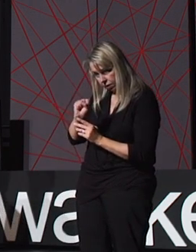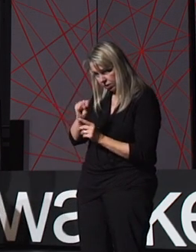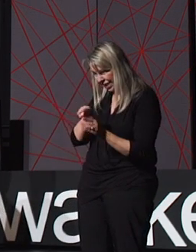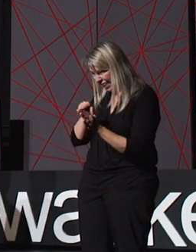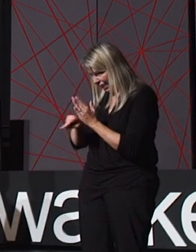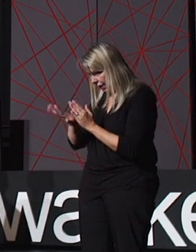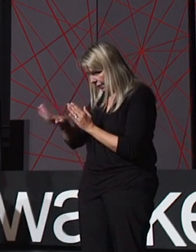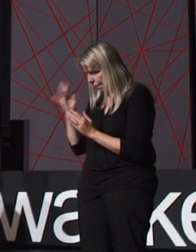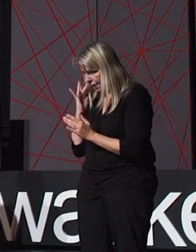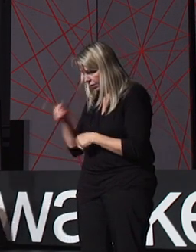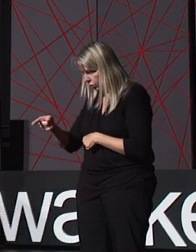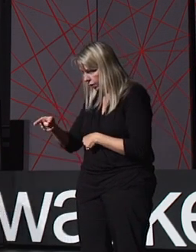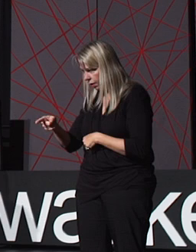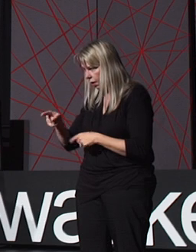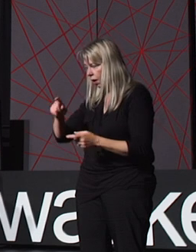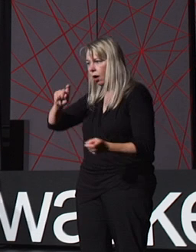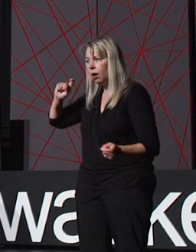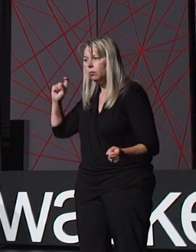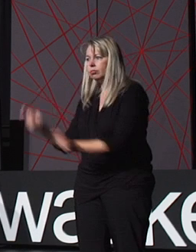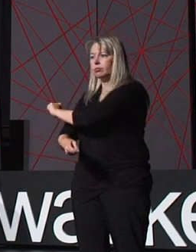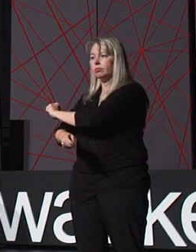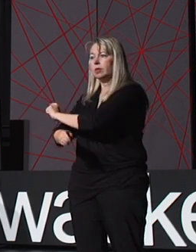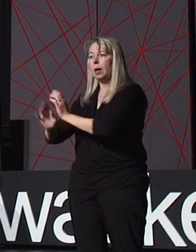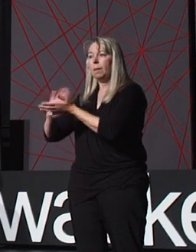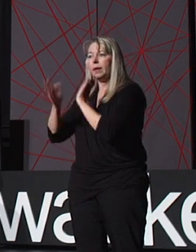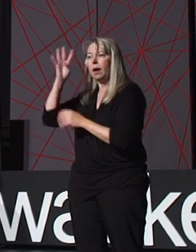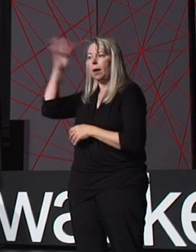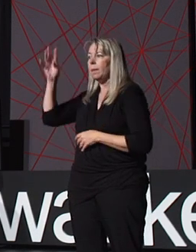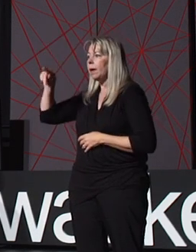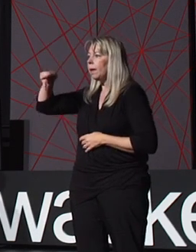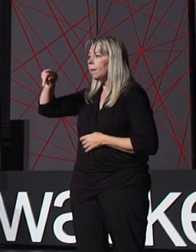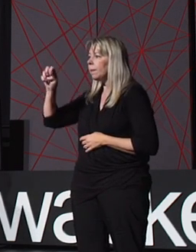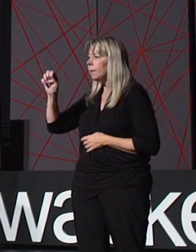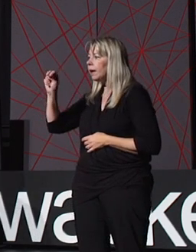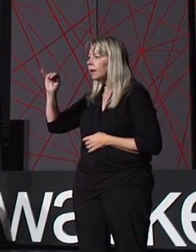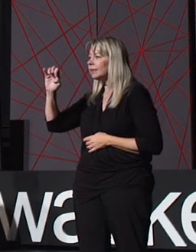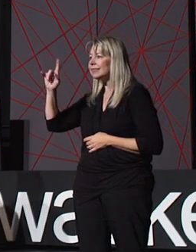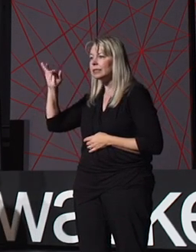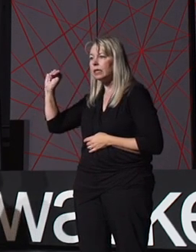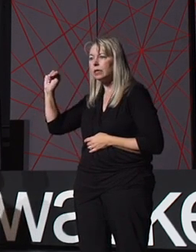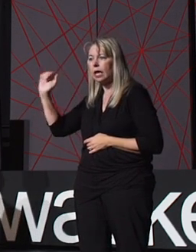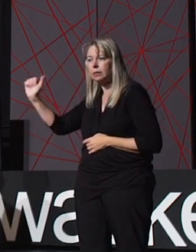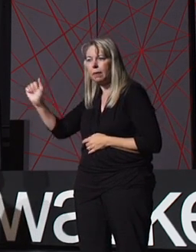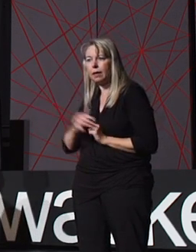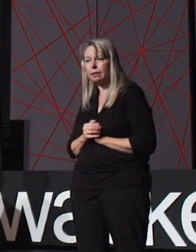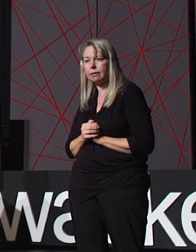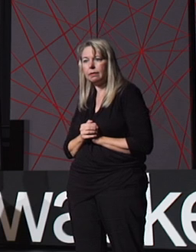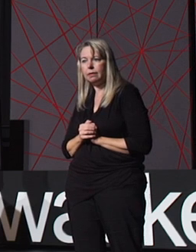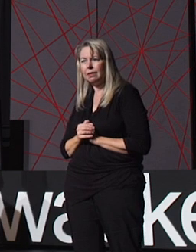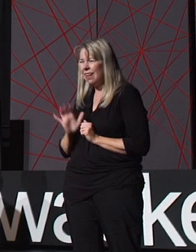modern medicine. It was that the invention of penicillin saved millions and millions of lives. Prior to this invention,